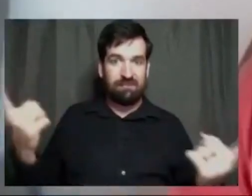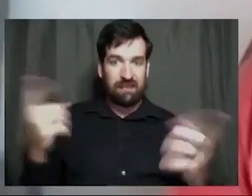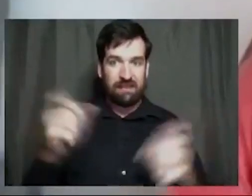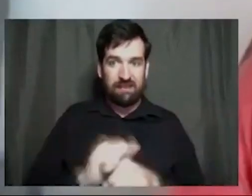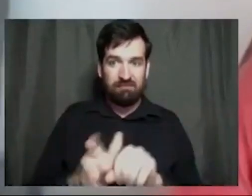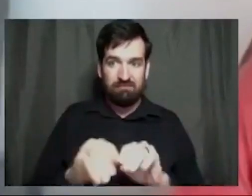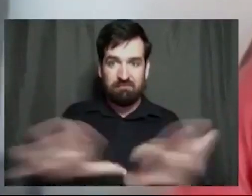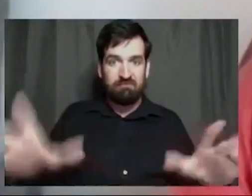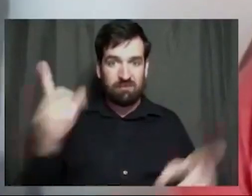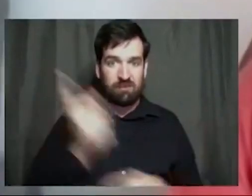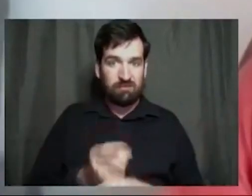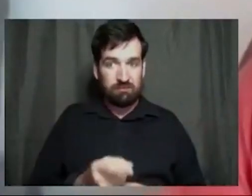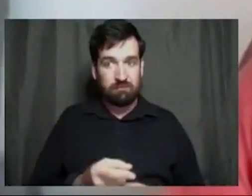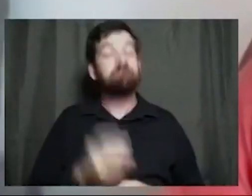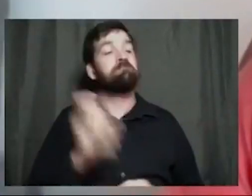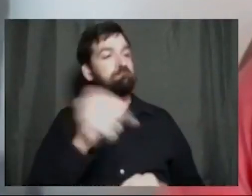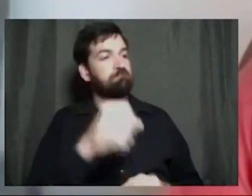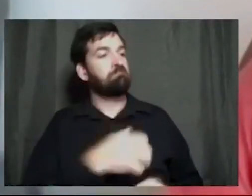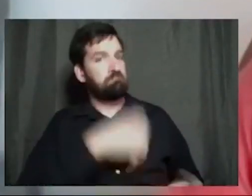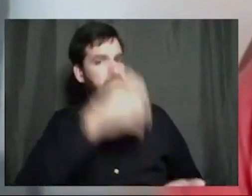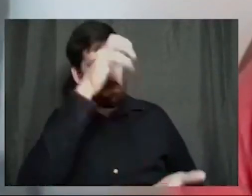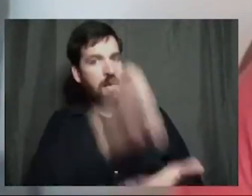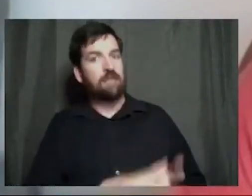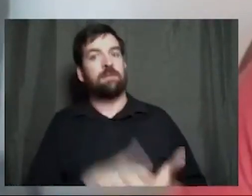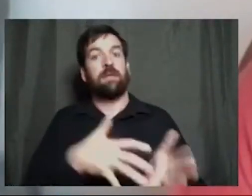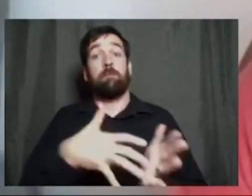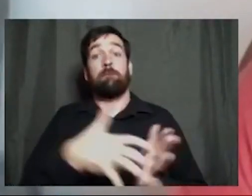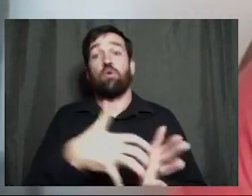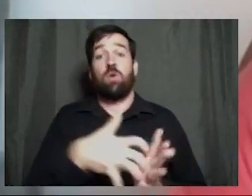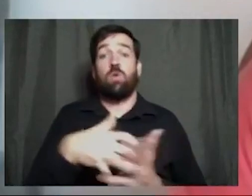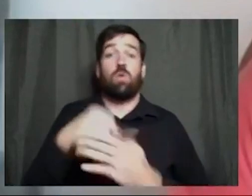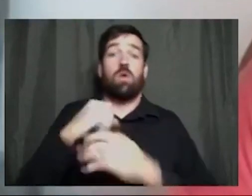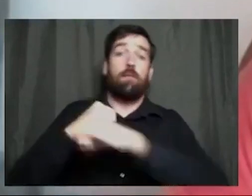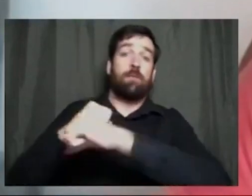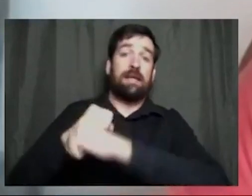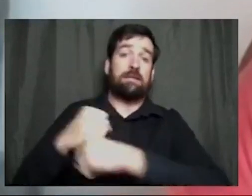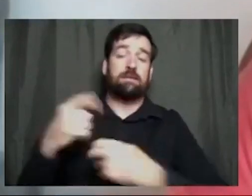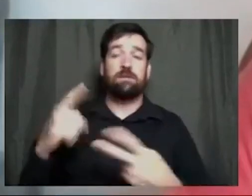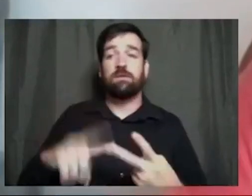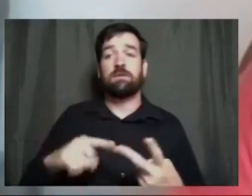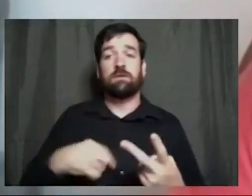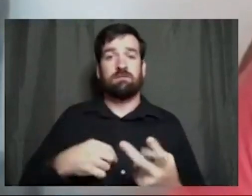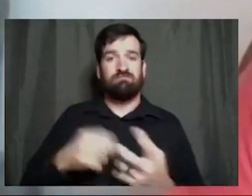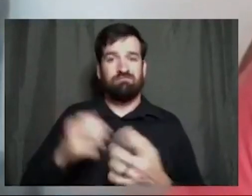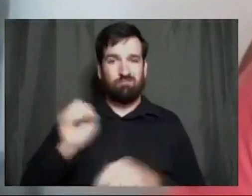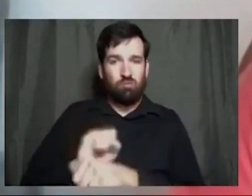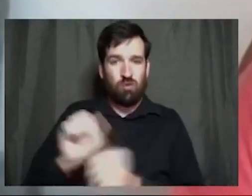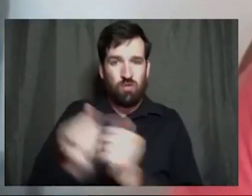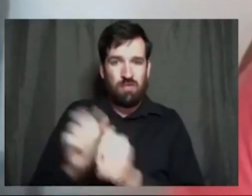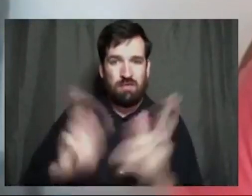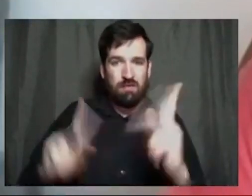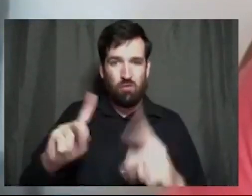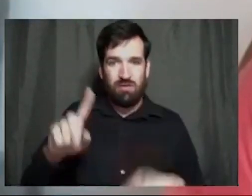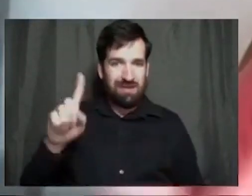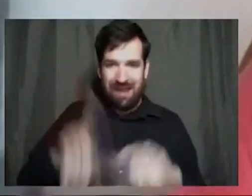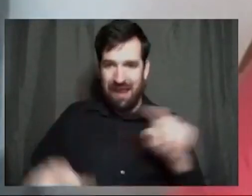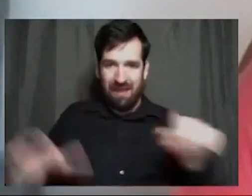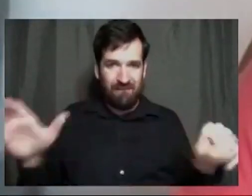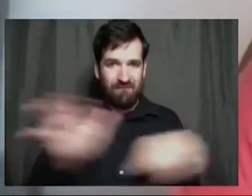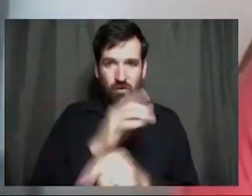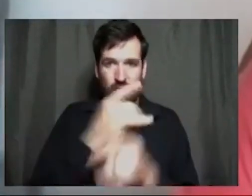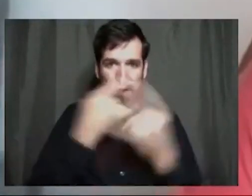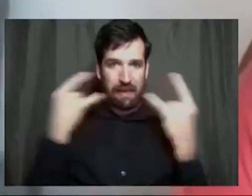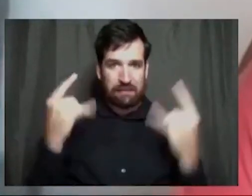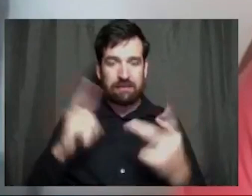Yeah, my husband is immunocompromised. I work around people who can't necessarily mask fully. My parents